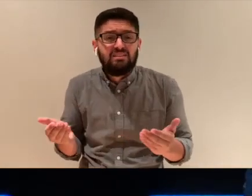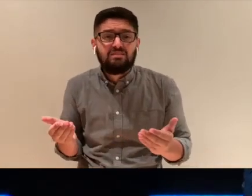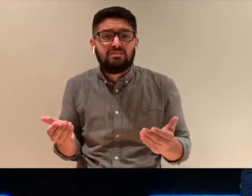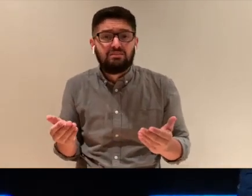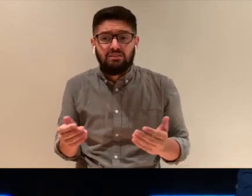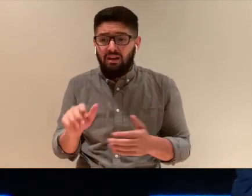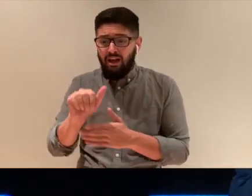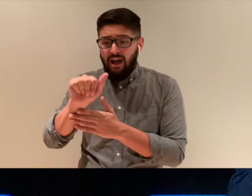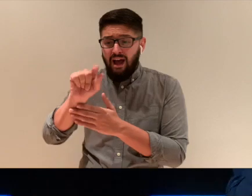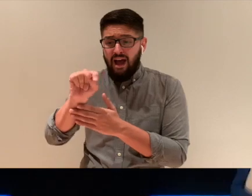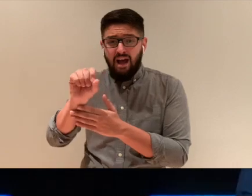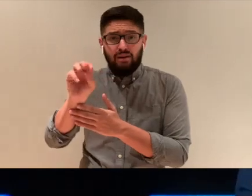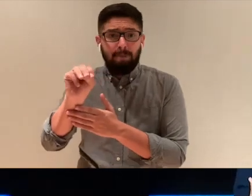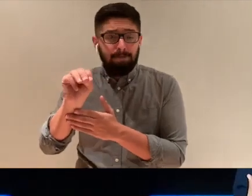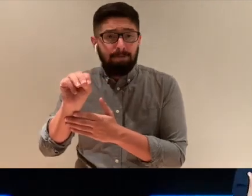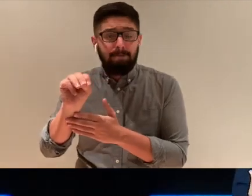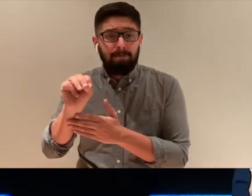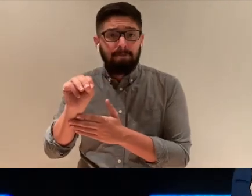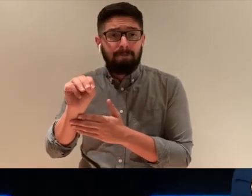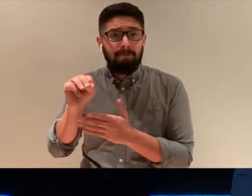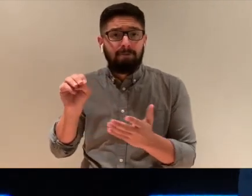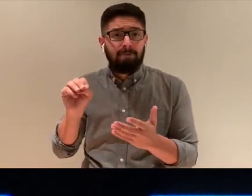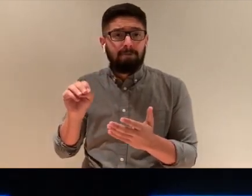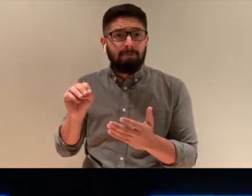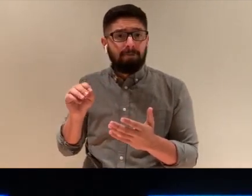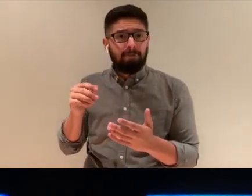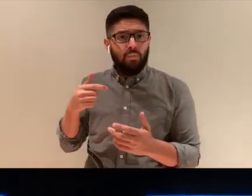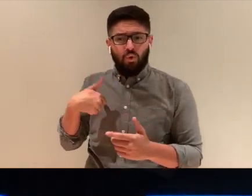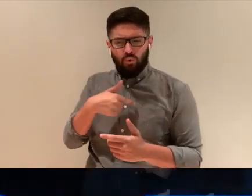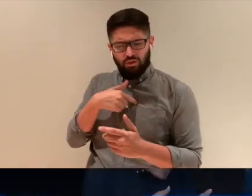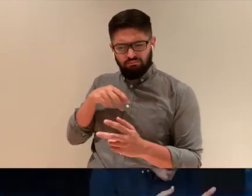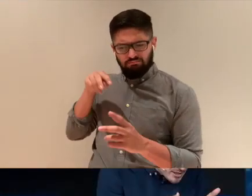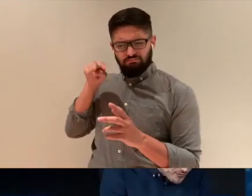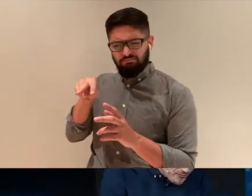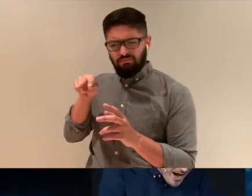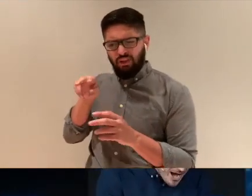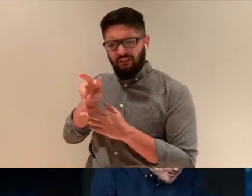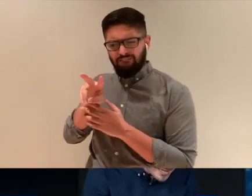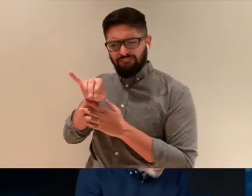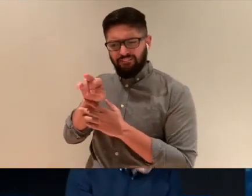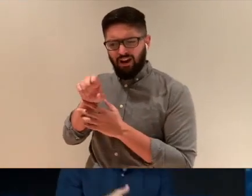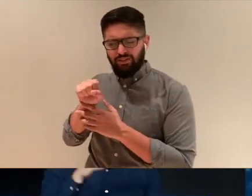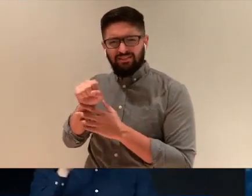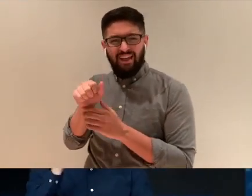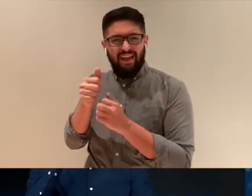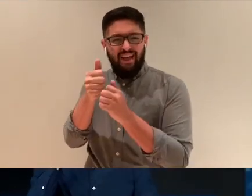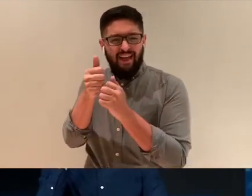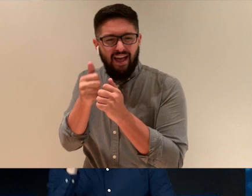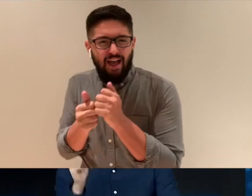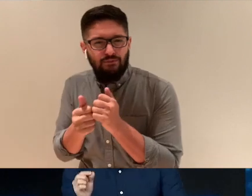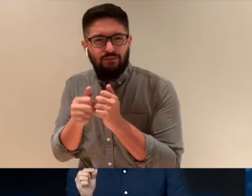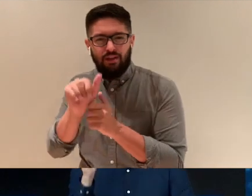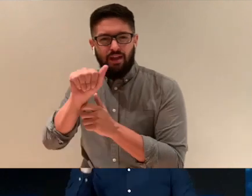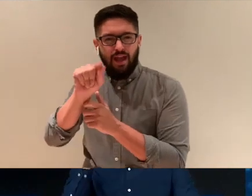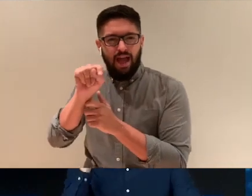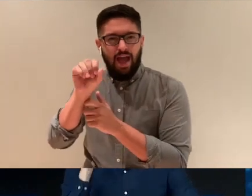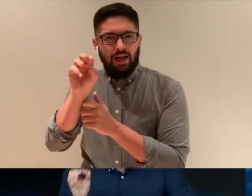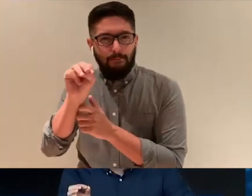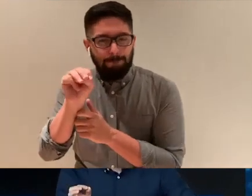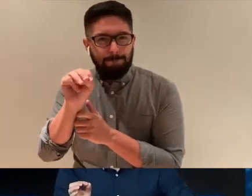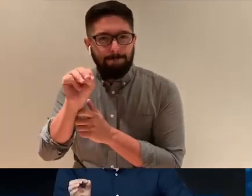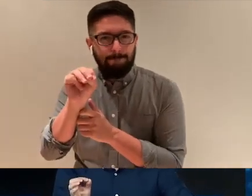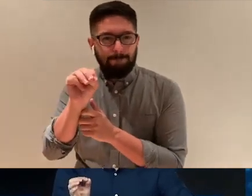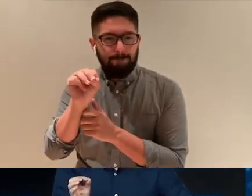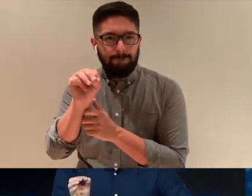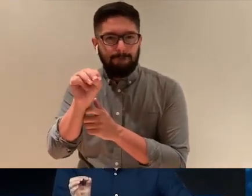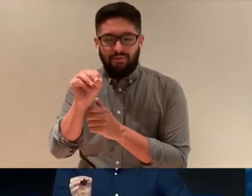basic element, which is the atom. And so when we look at this virus, listen, every single